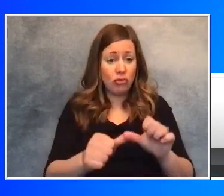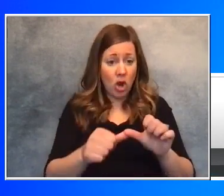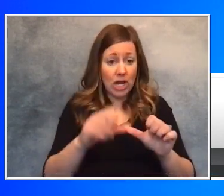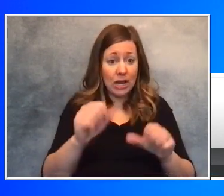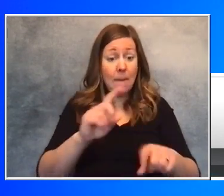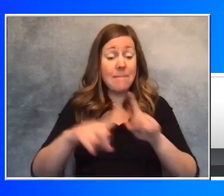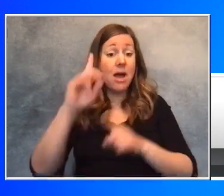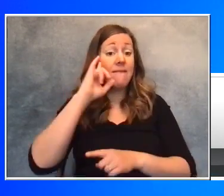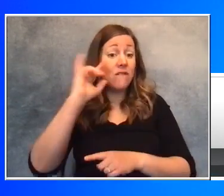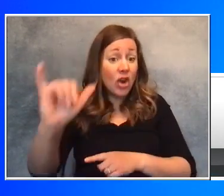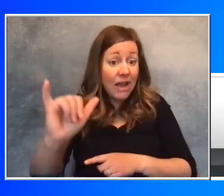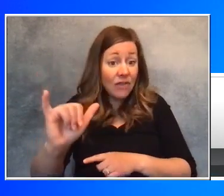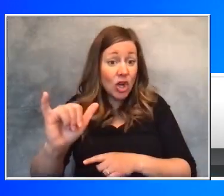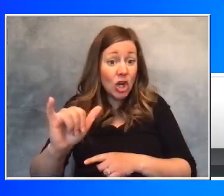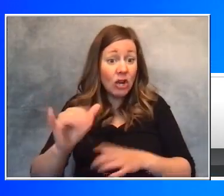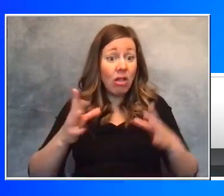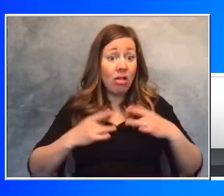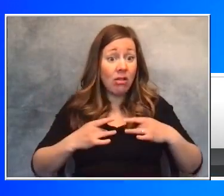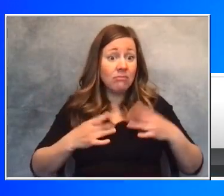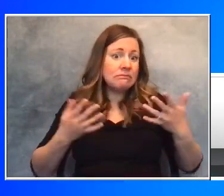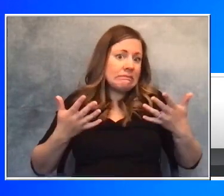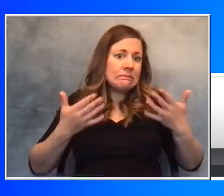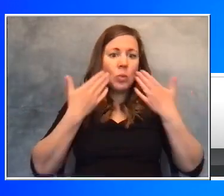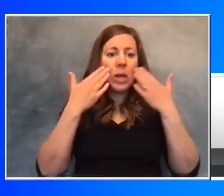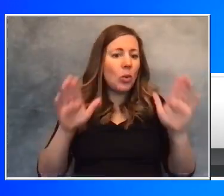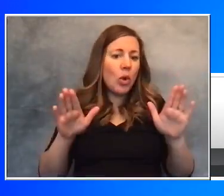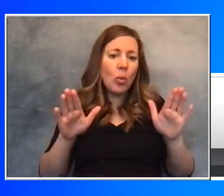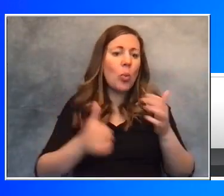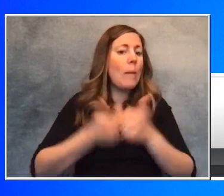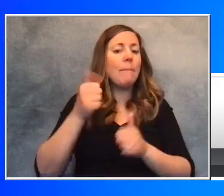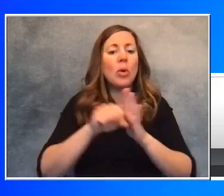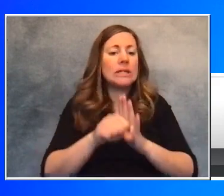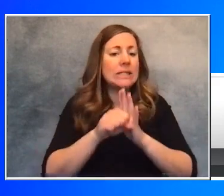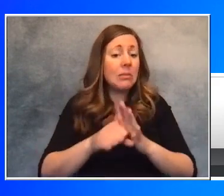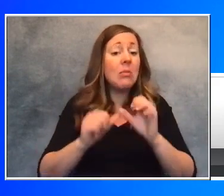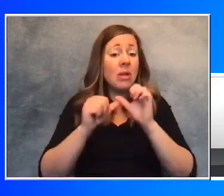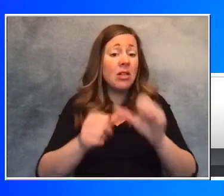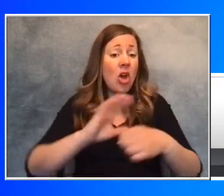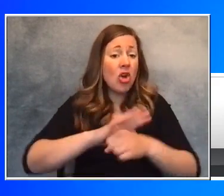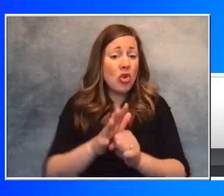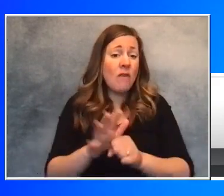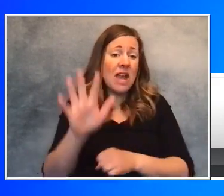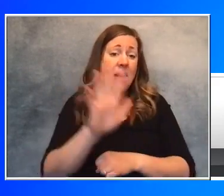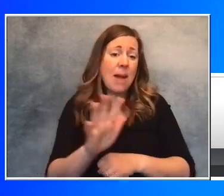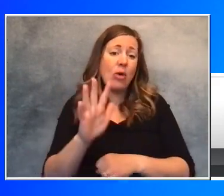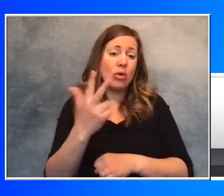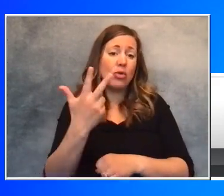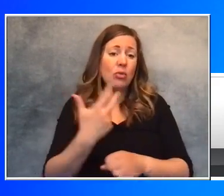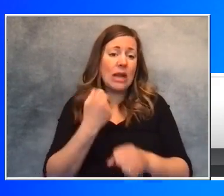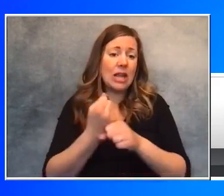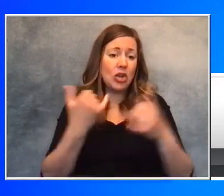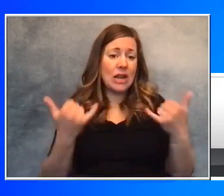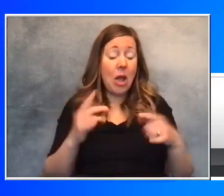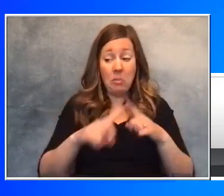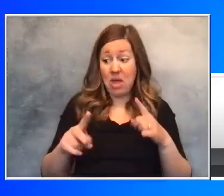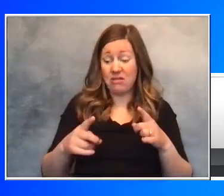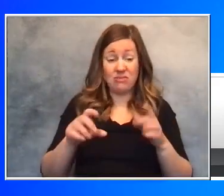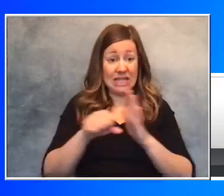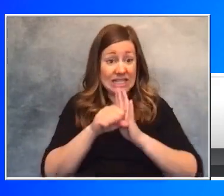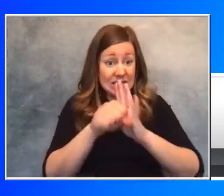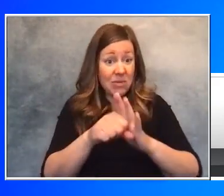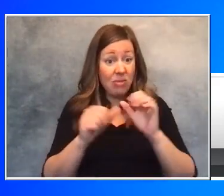Again, the most symptoms of long COVID people would have would be about 3 years now, but we don't know if those symptoms will